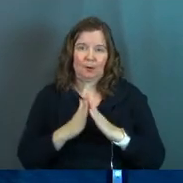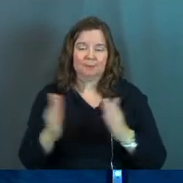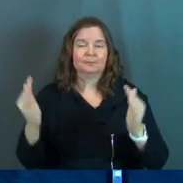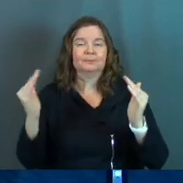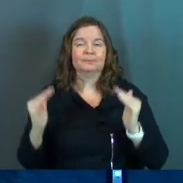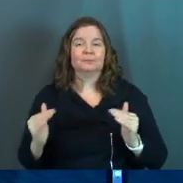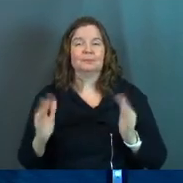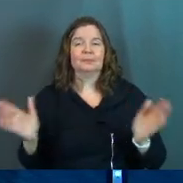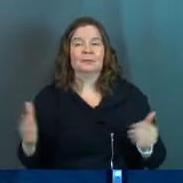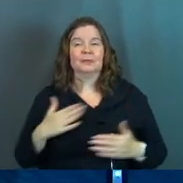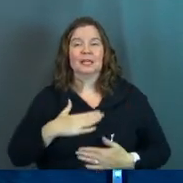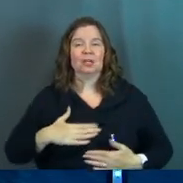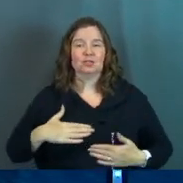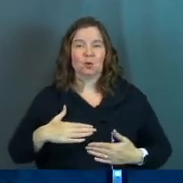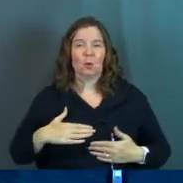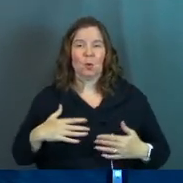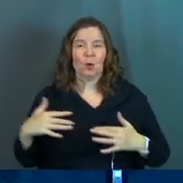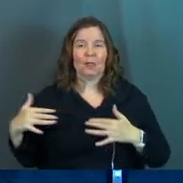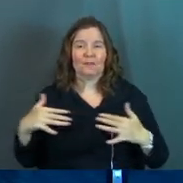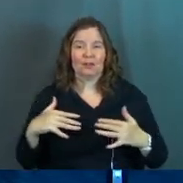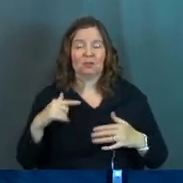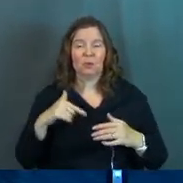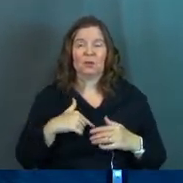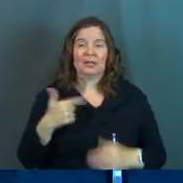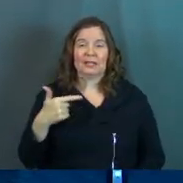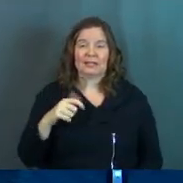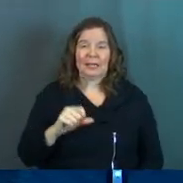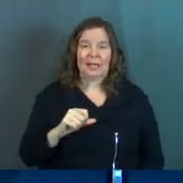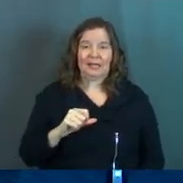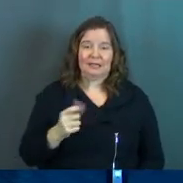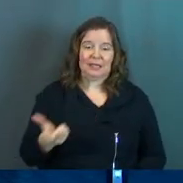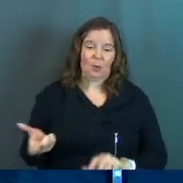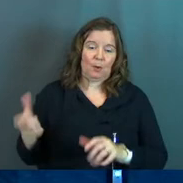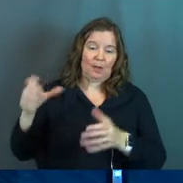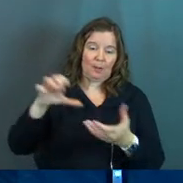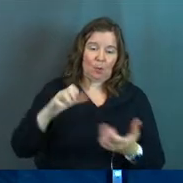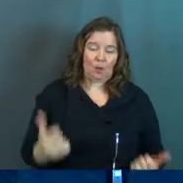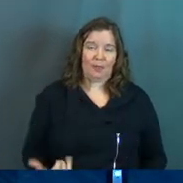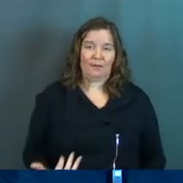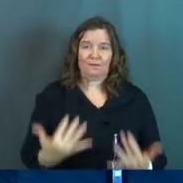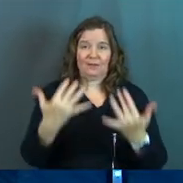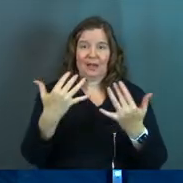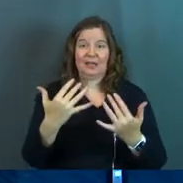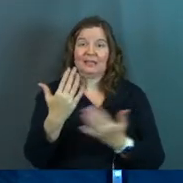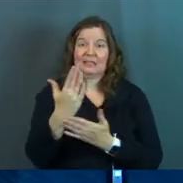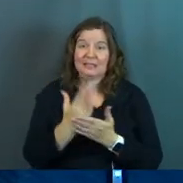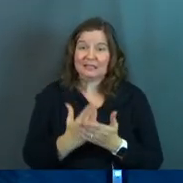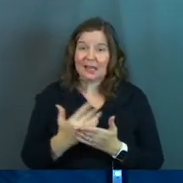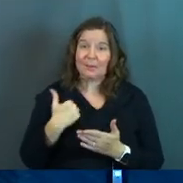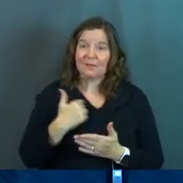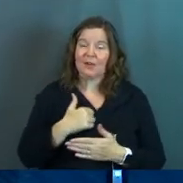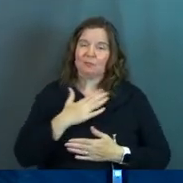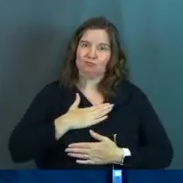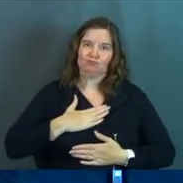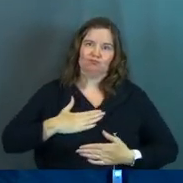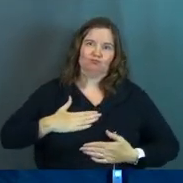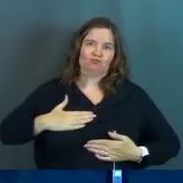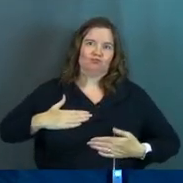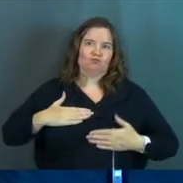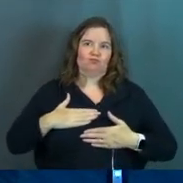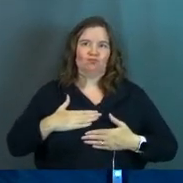Next, enjoy the fights. So this is gasoline we pour on the fire of our fights, is that some of us enjoy